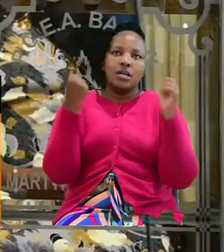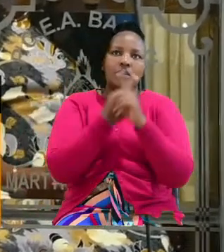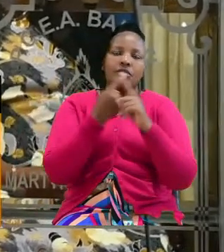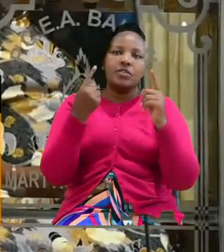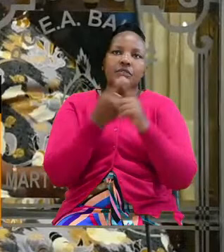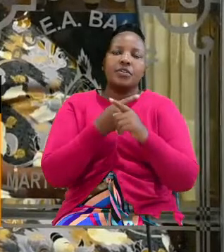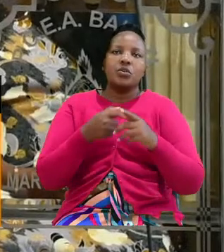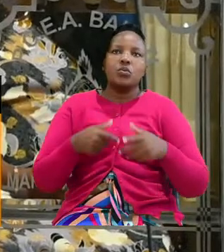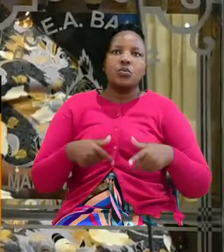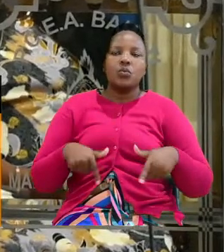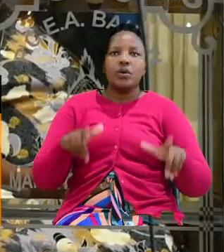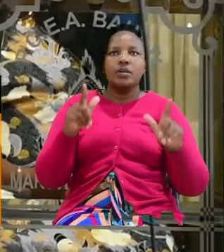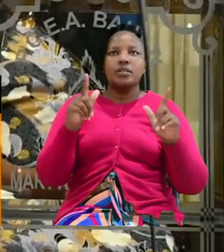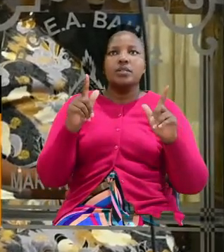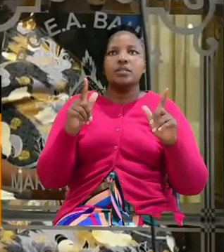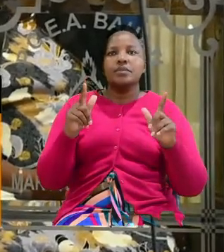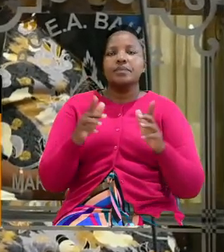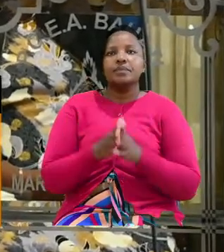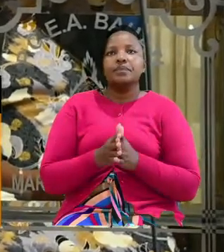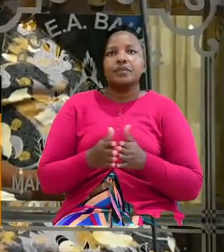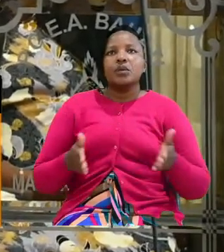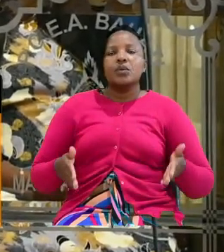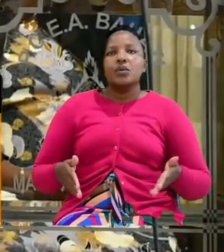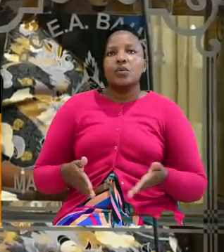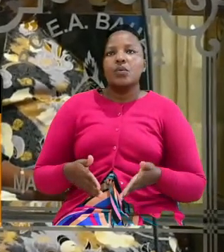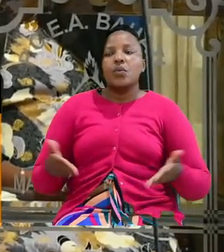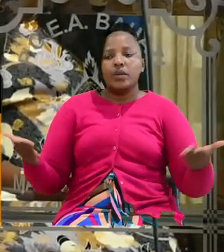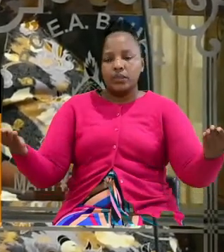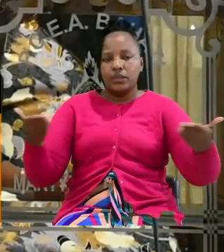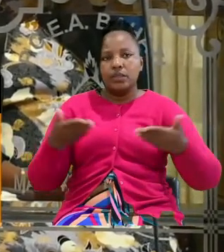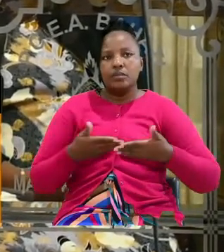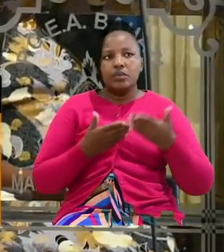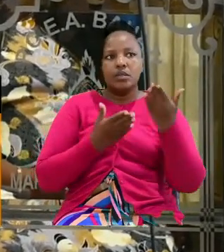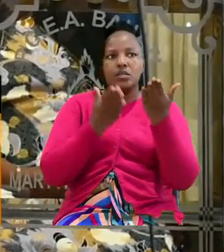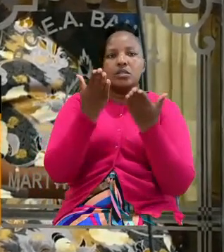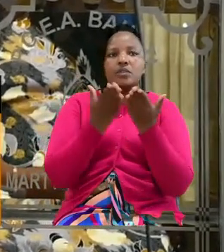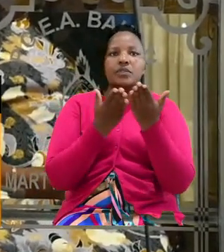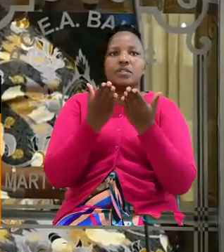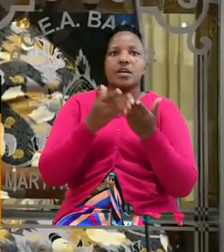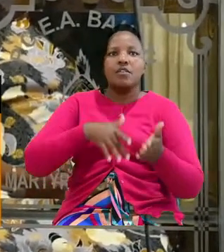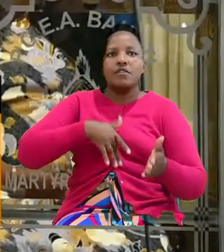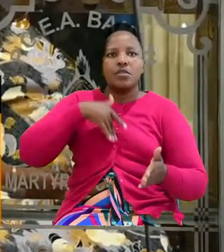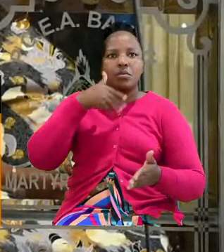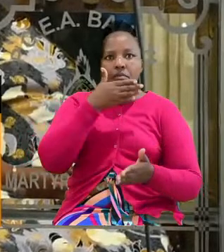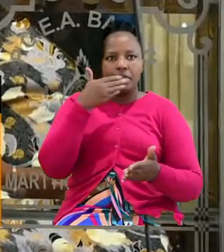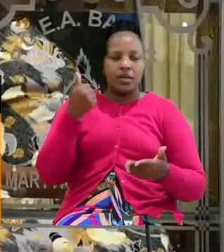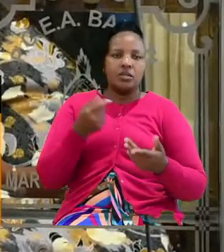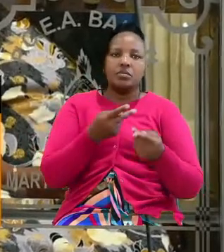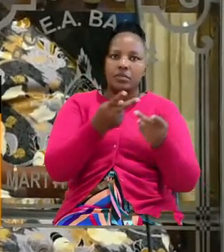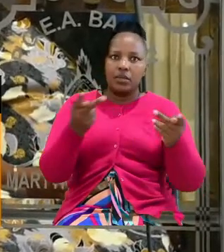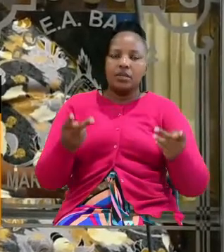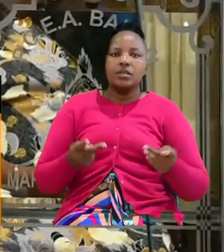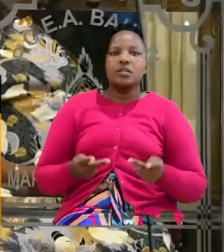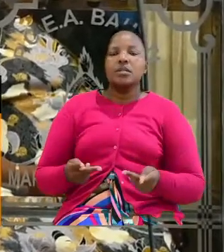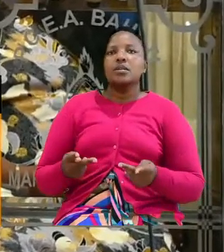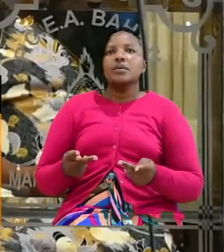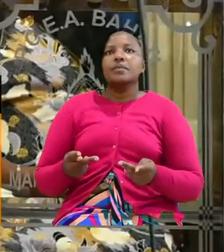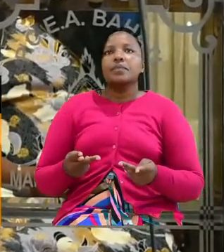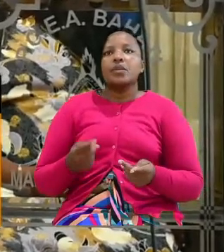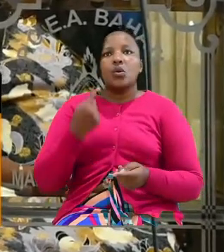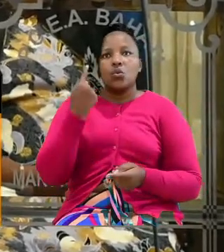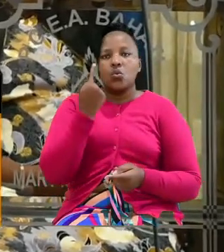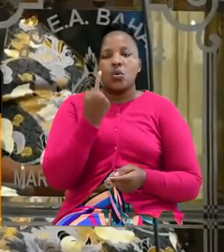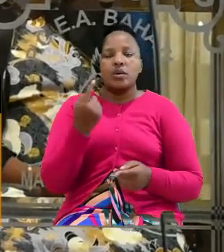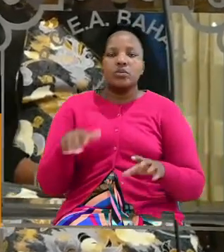channels, we also welcome you in our service. Feel at the right place. And because you are one of